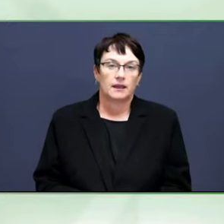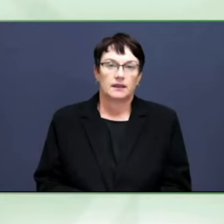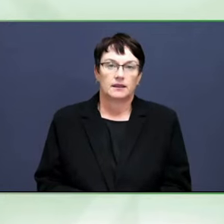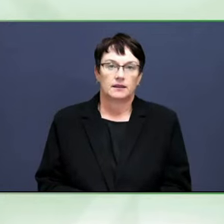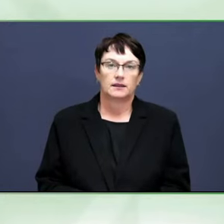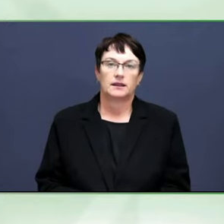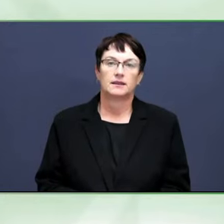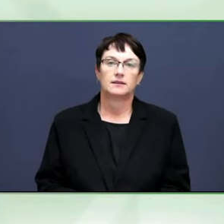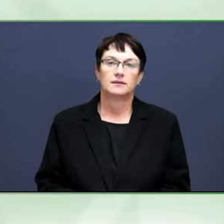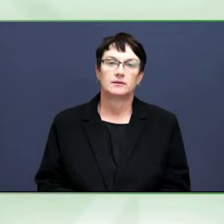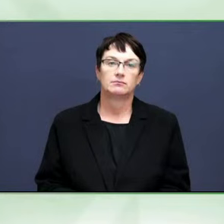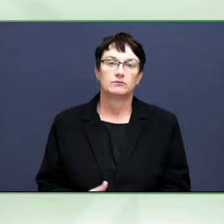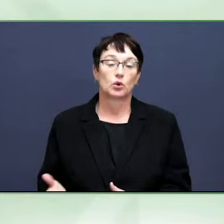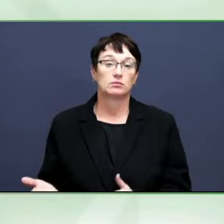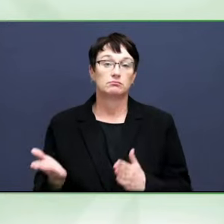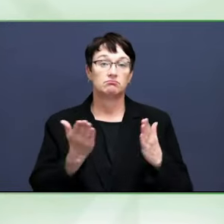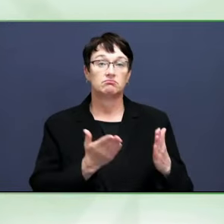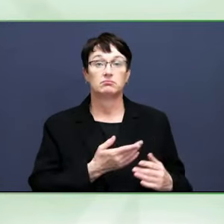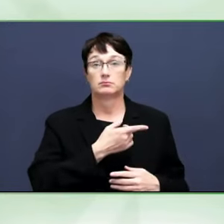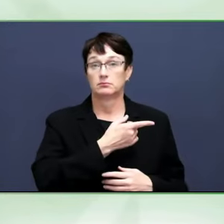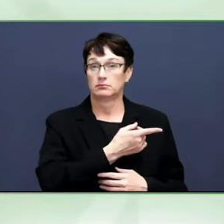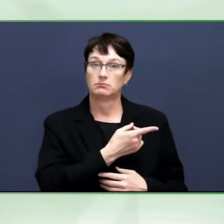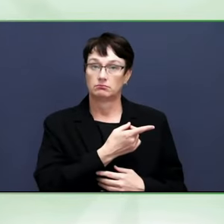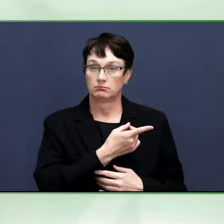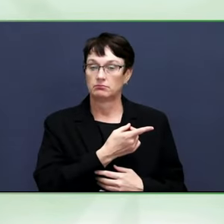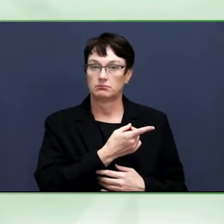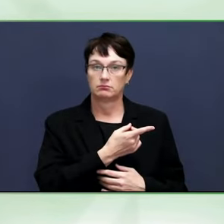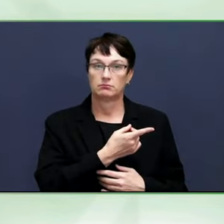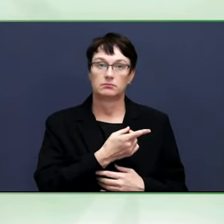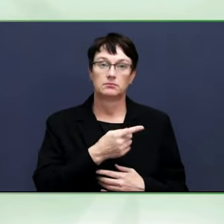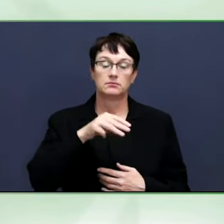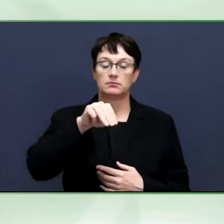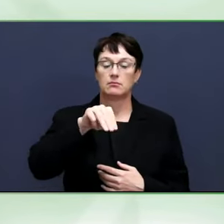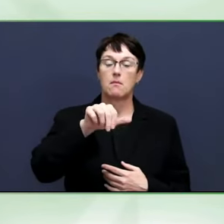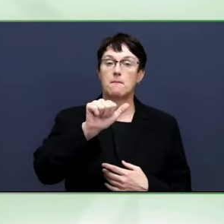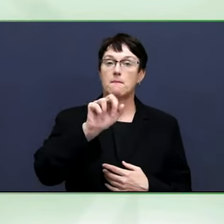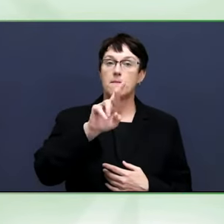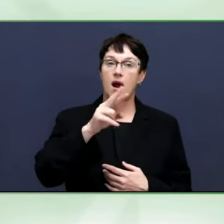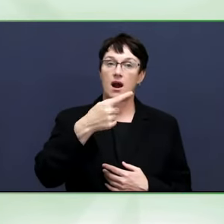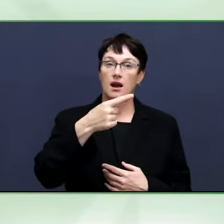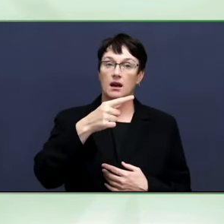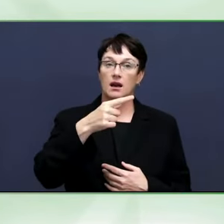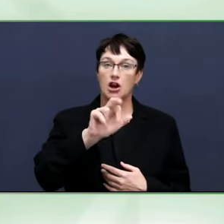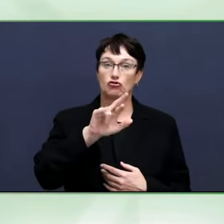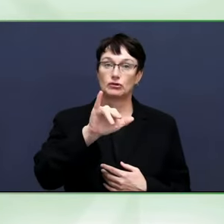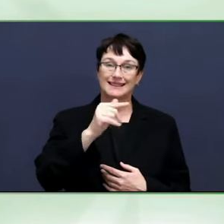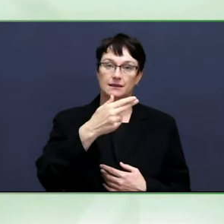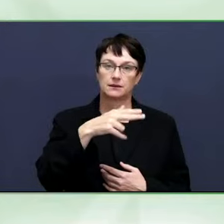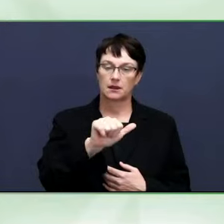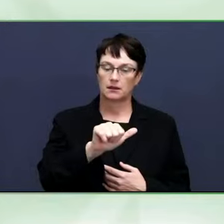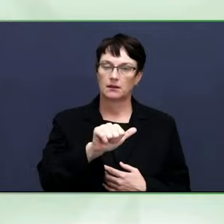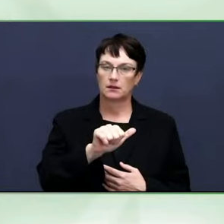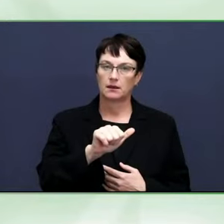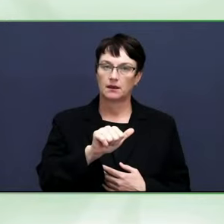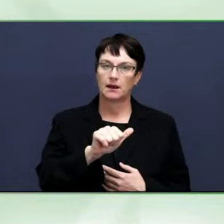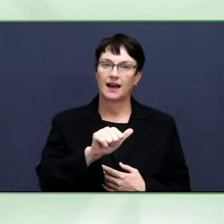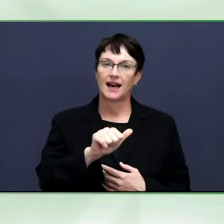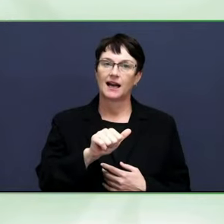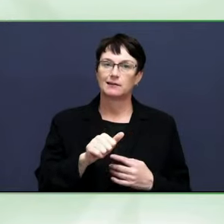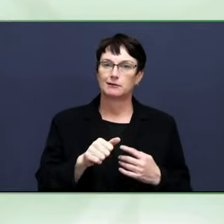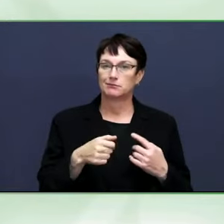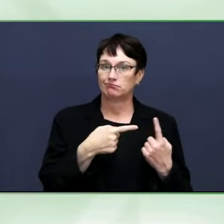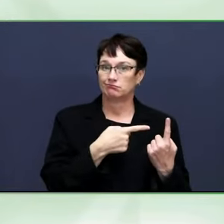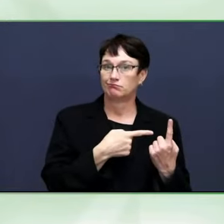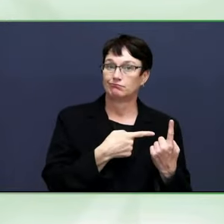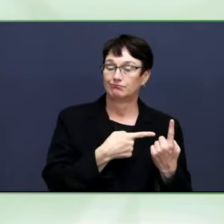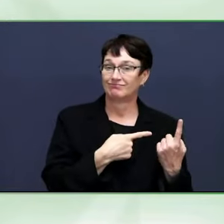Rachel. hello, everyone. I'm Margarita BILGERI, and as Germain already said, I'm representing the European